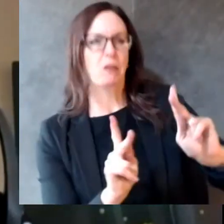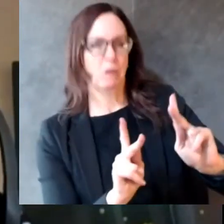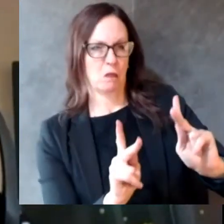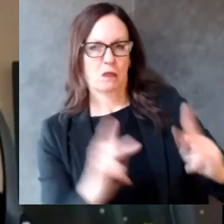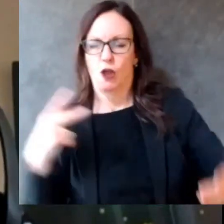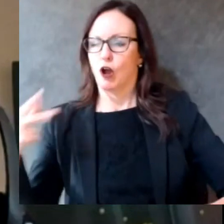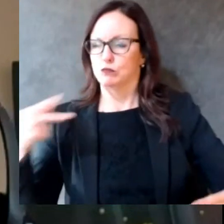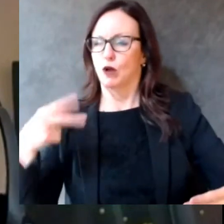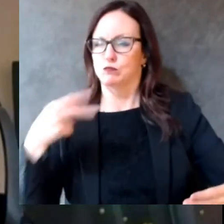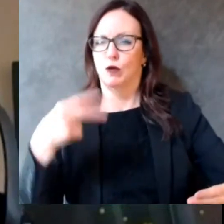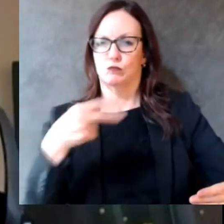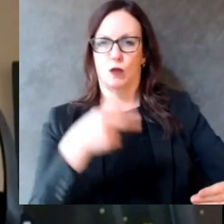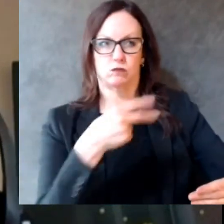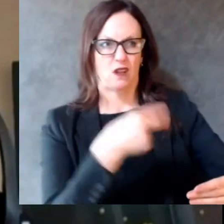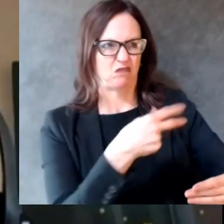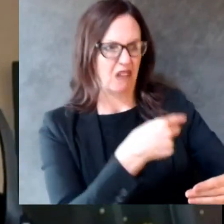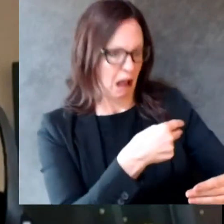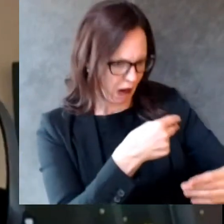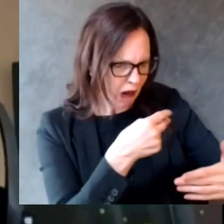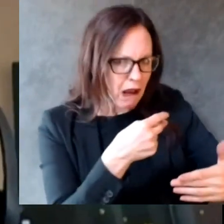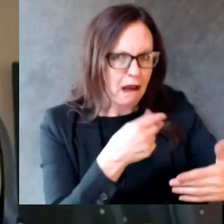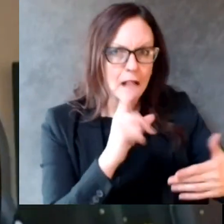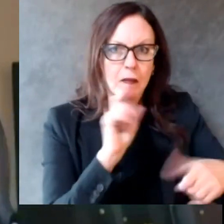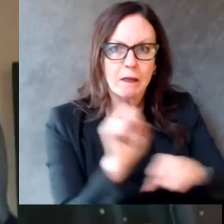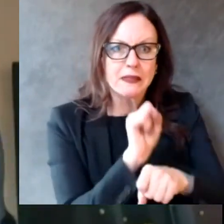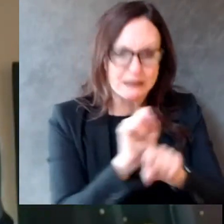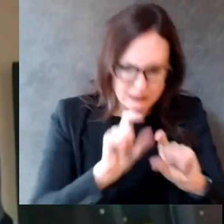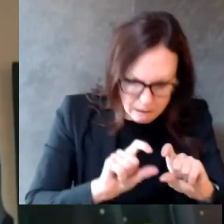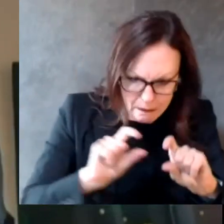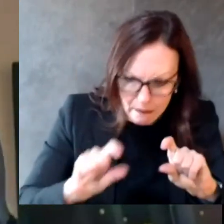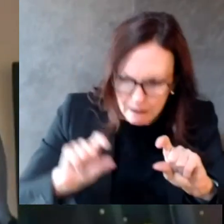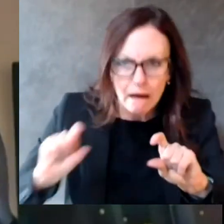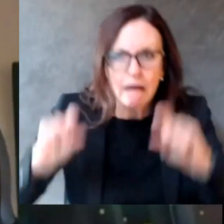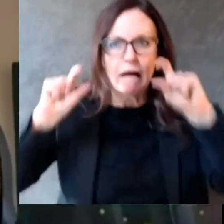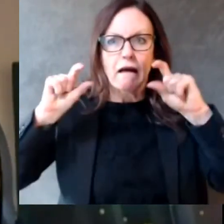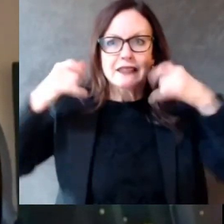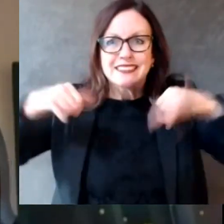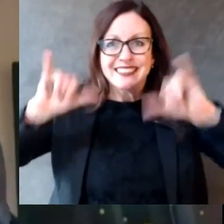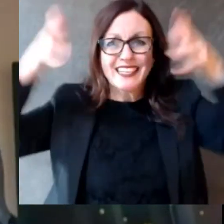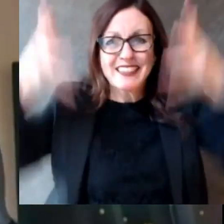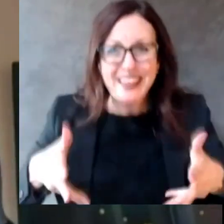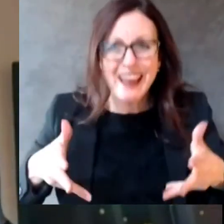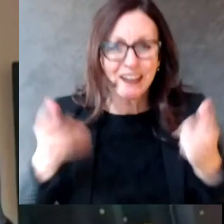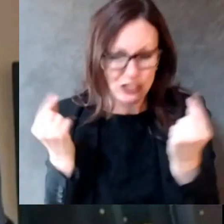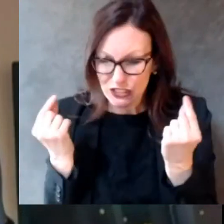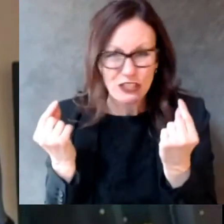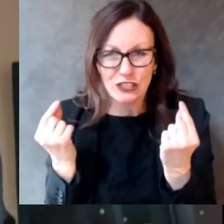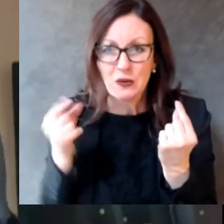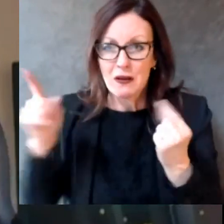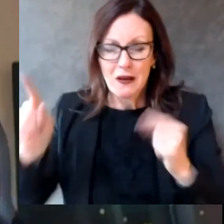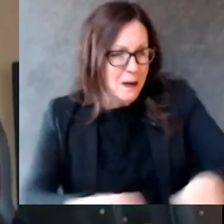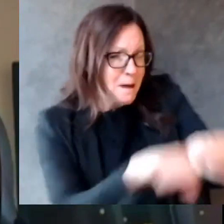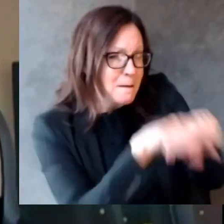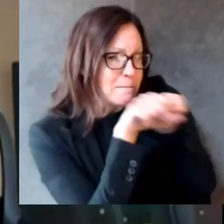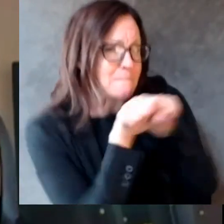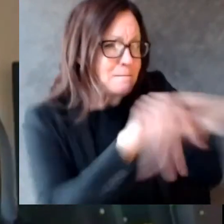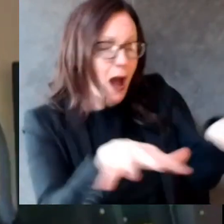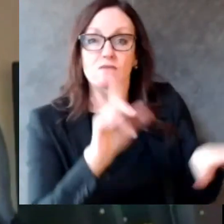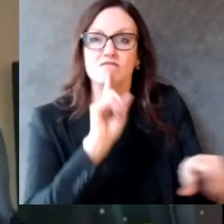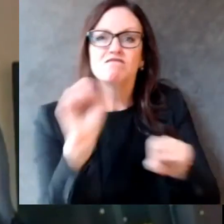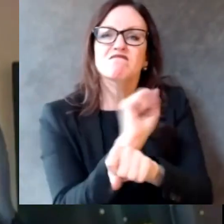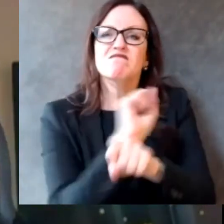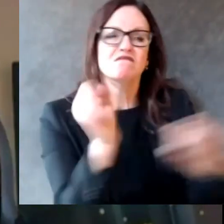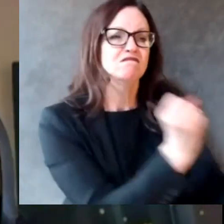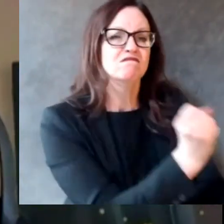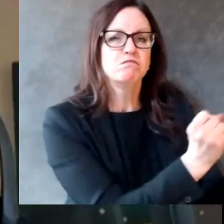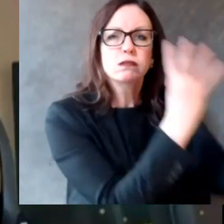we are seeing, in the range of 1,000 to 2,000 wasted doses